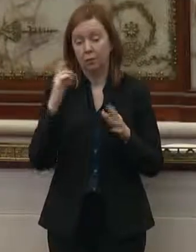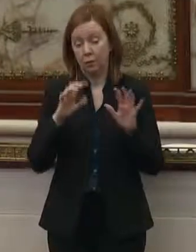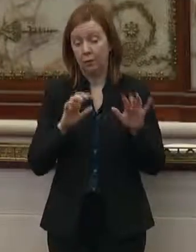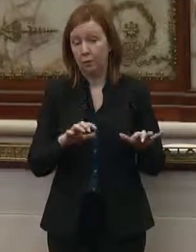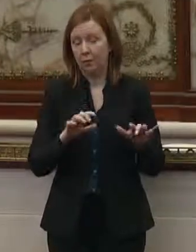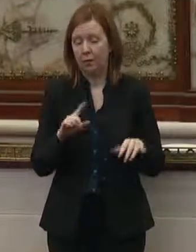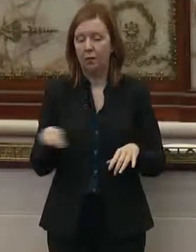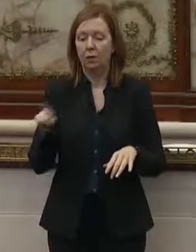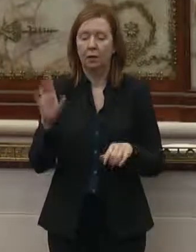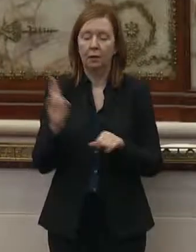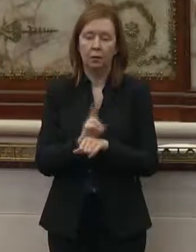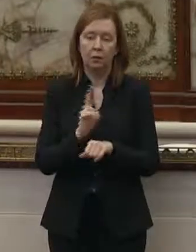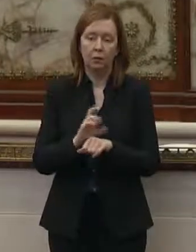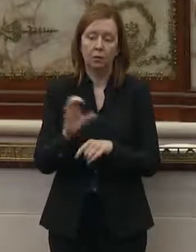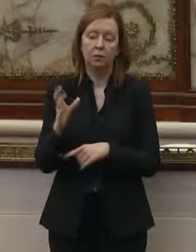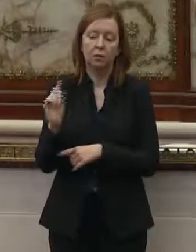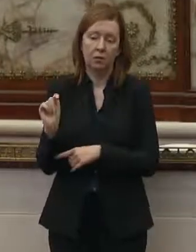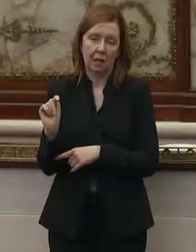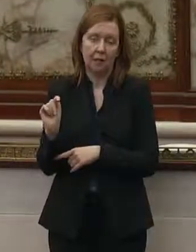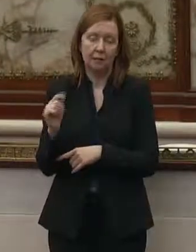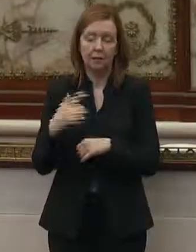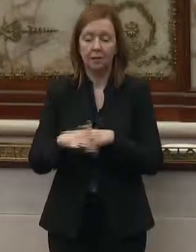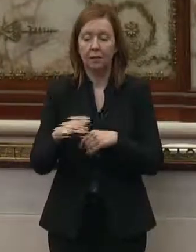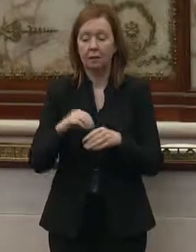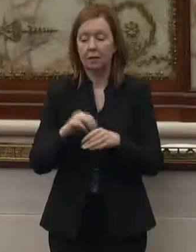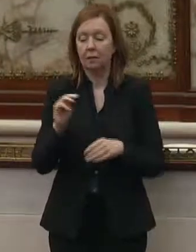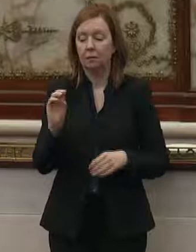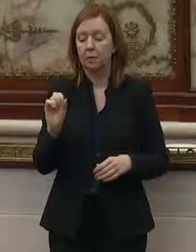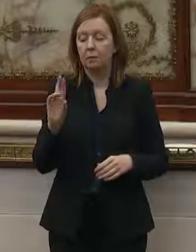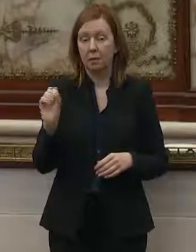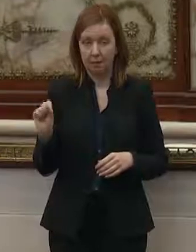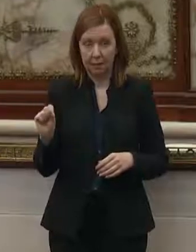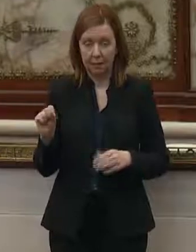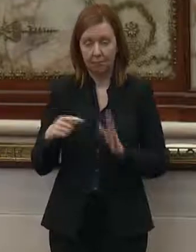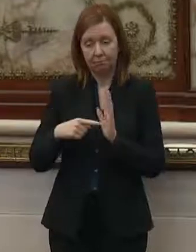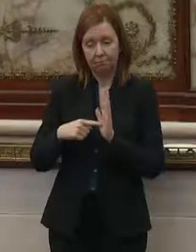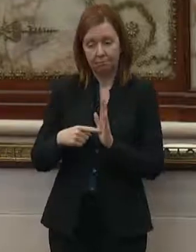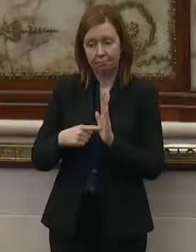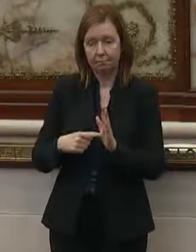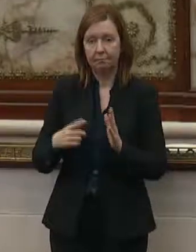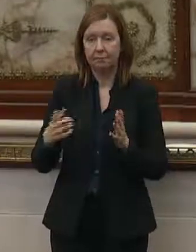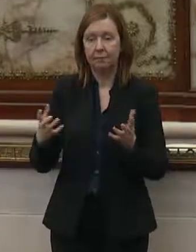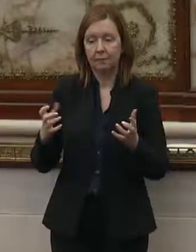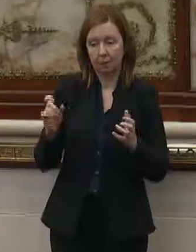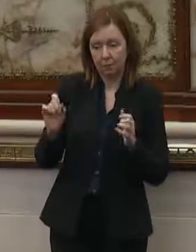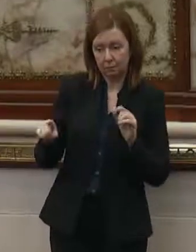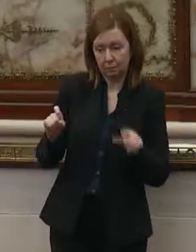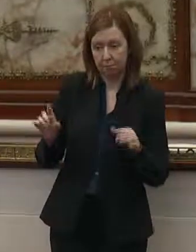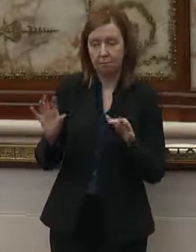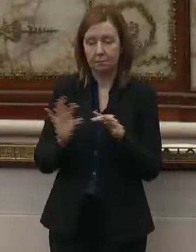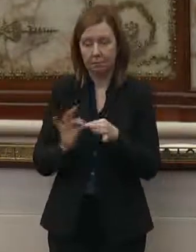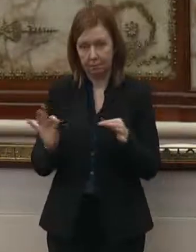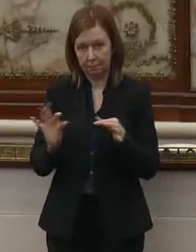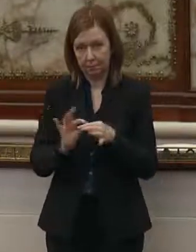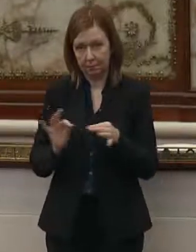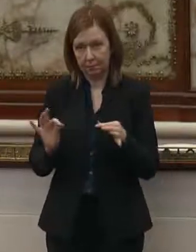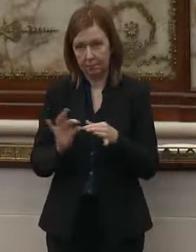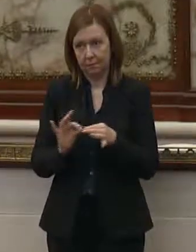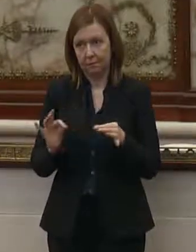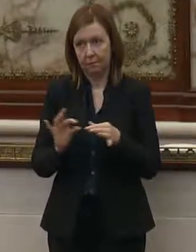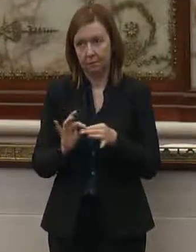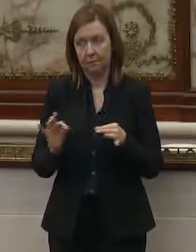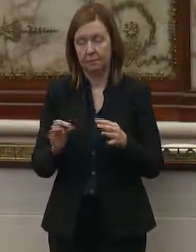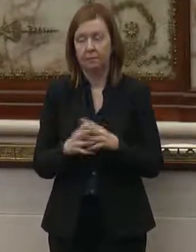at this time that we will use the chat feature available in Microsoft Teams to allow members to signify that they wish to